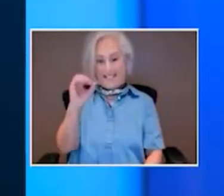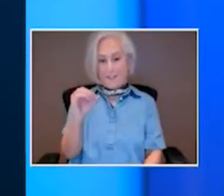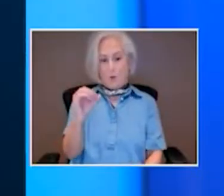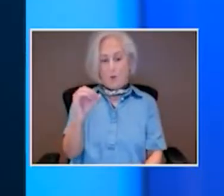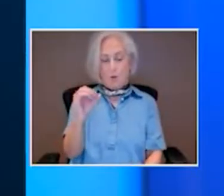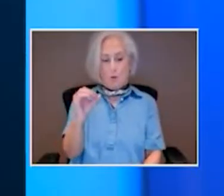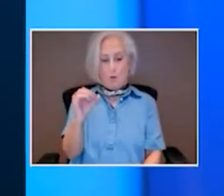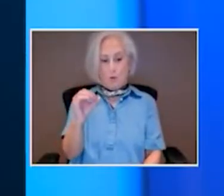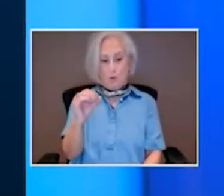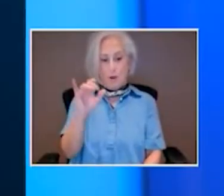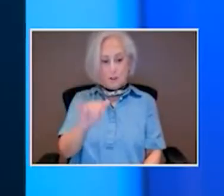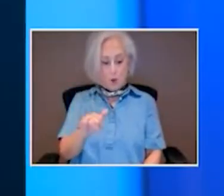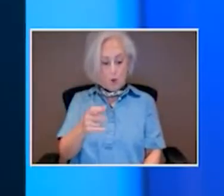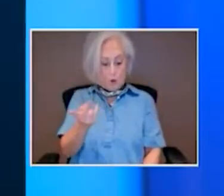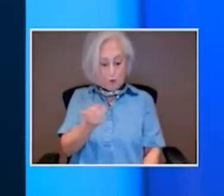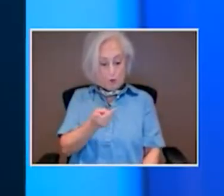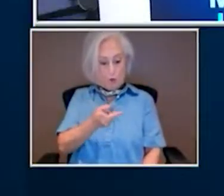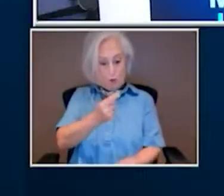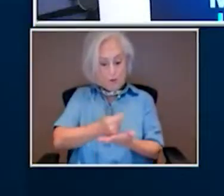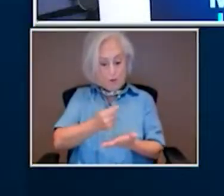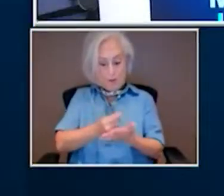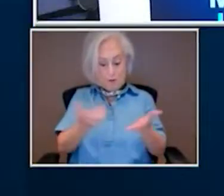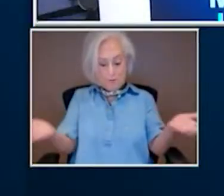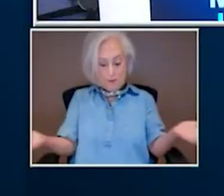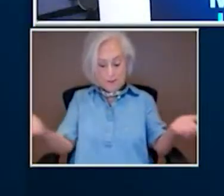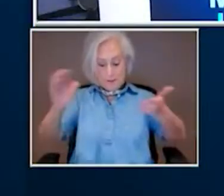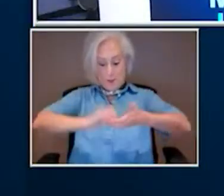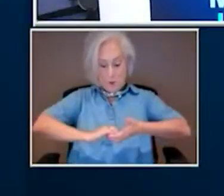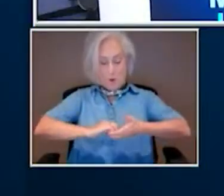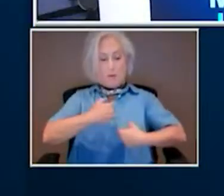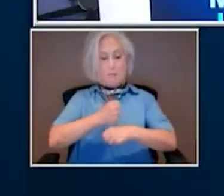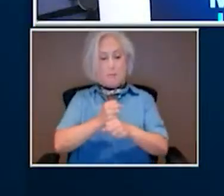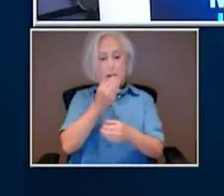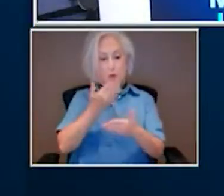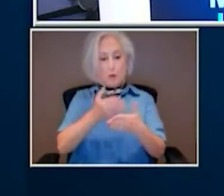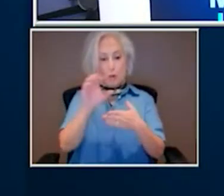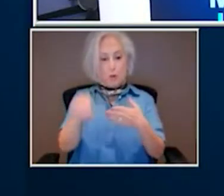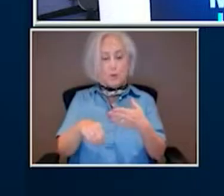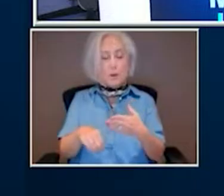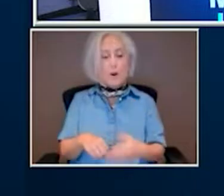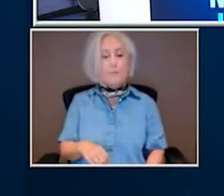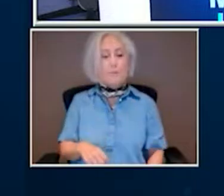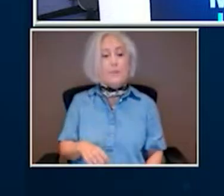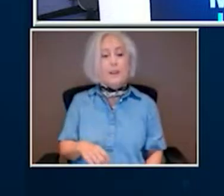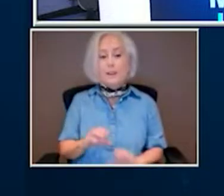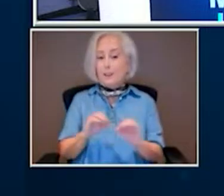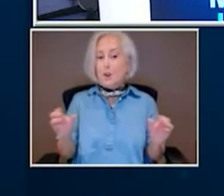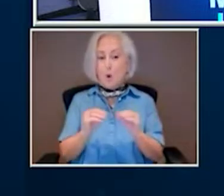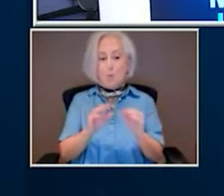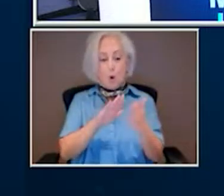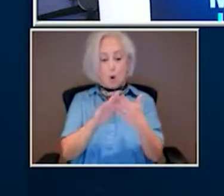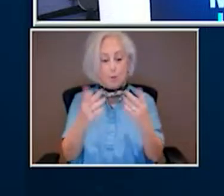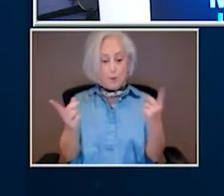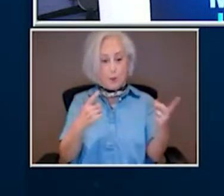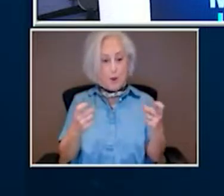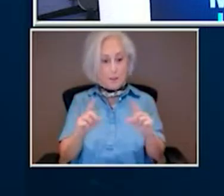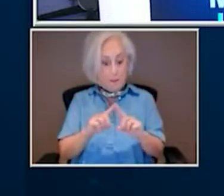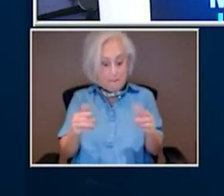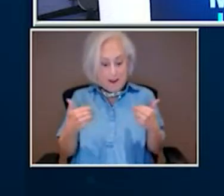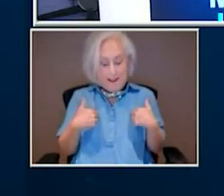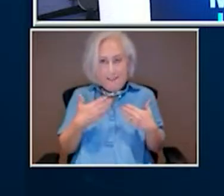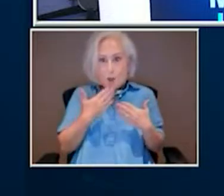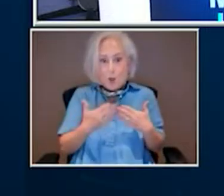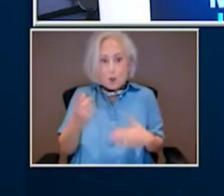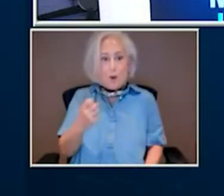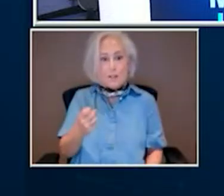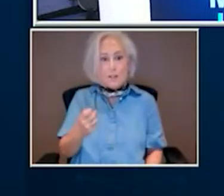so specifically for patients is important. All right, there's no more questions from the community, but I have a question. Yeah. I'm so glad you're on this morning because I had an encounter